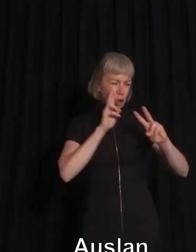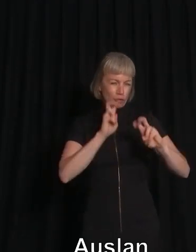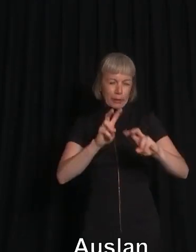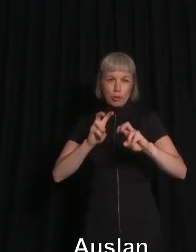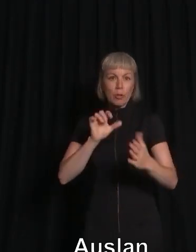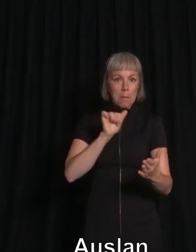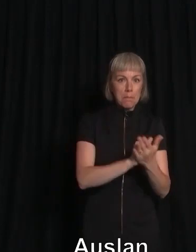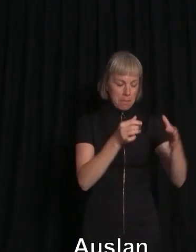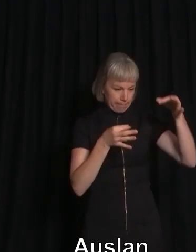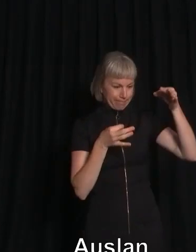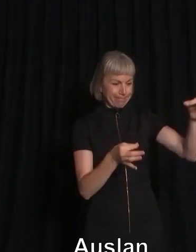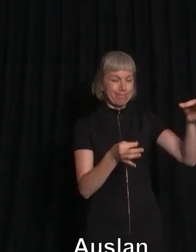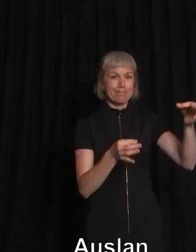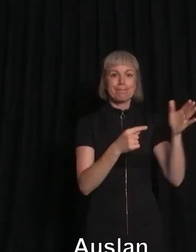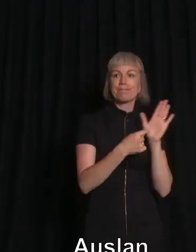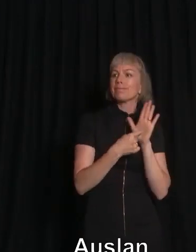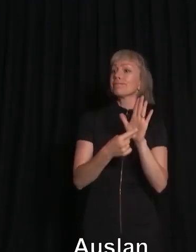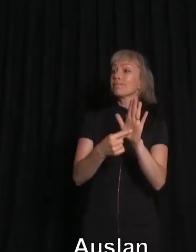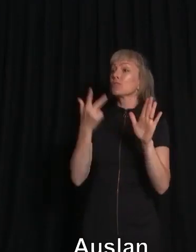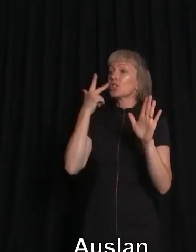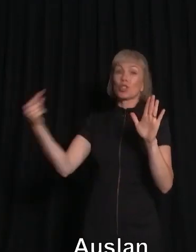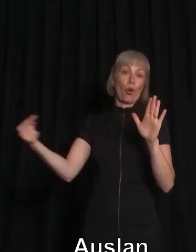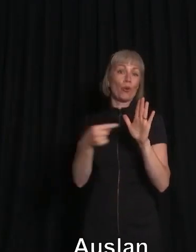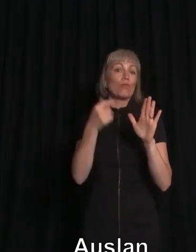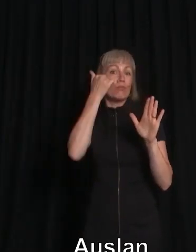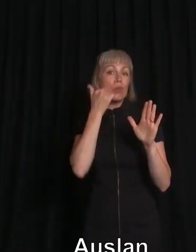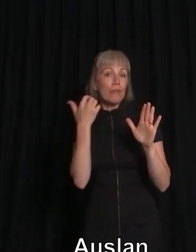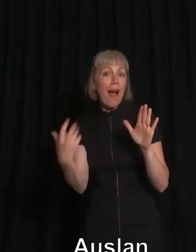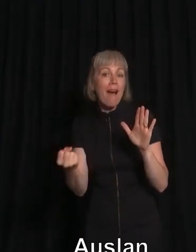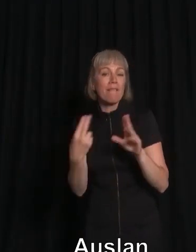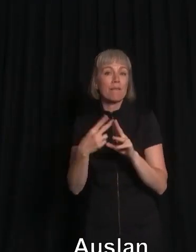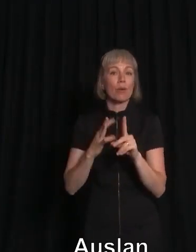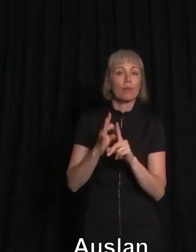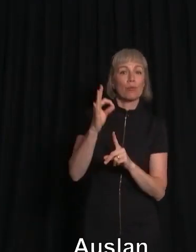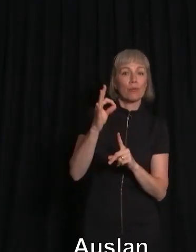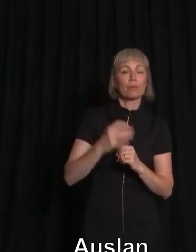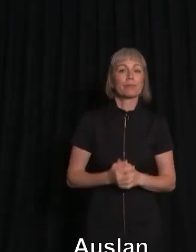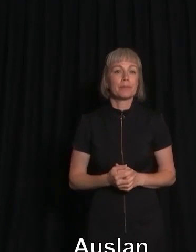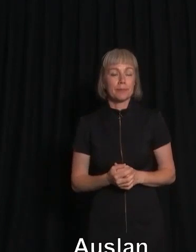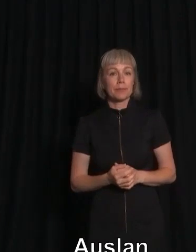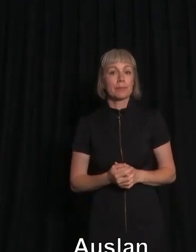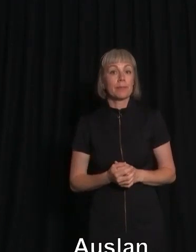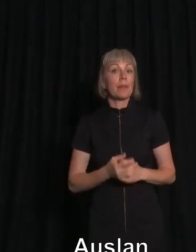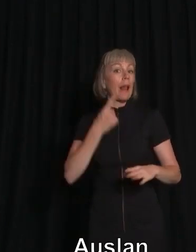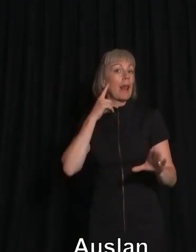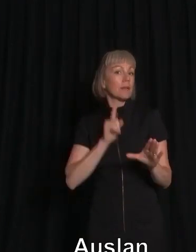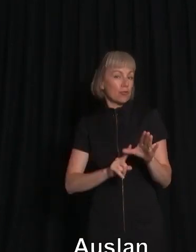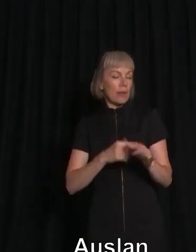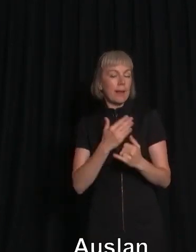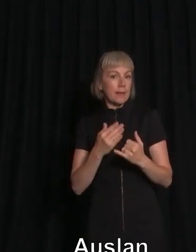out to advance the issues that we're trying to work on. So at the end of last year, we recently